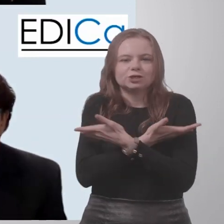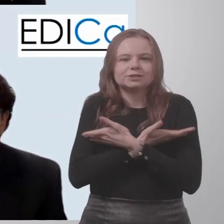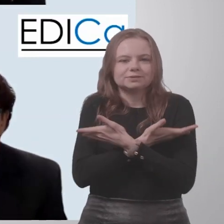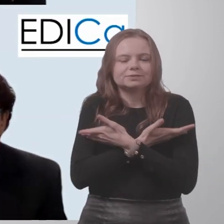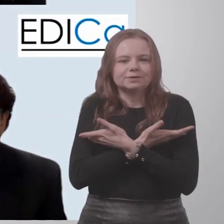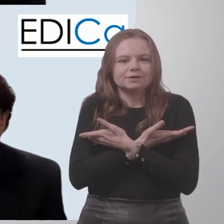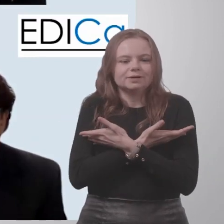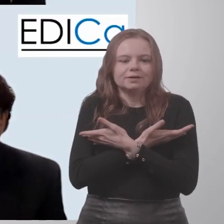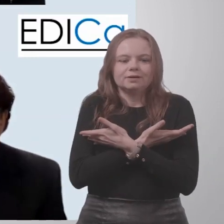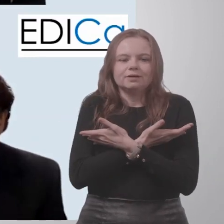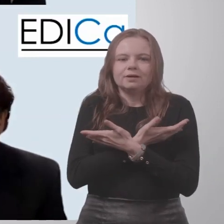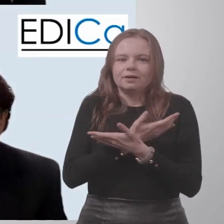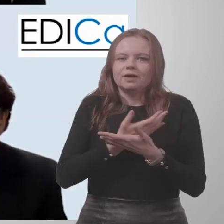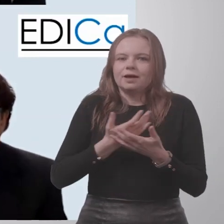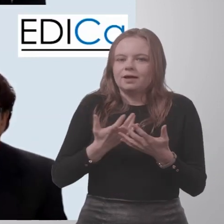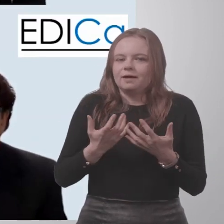t-shirt, and I have